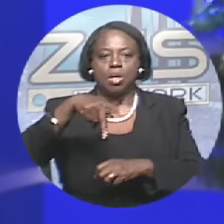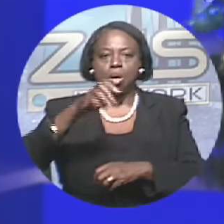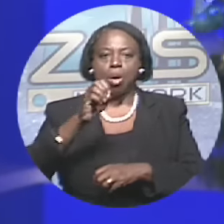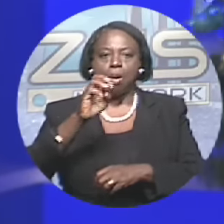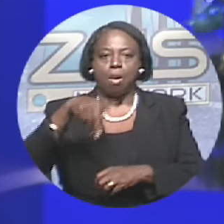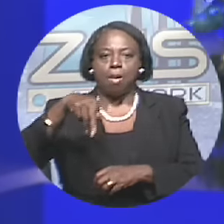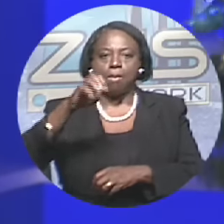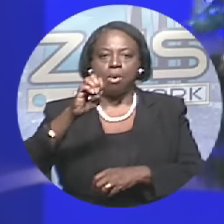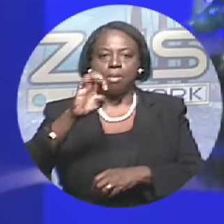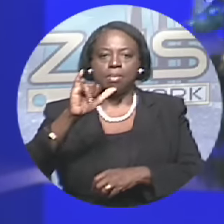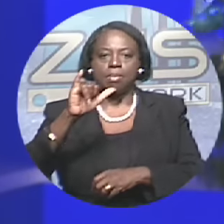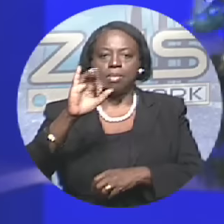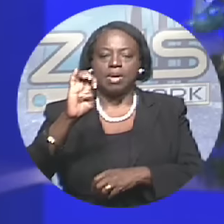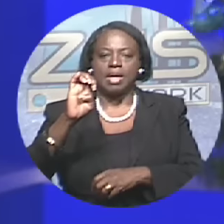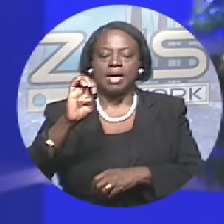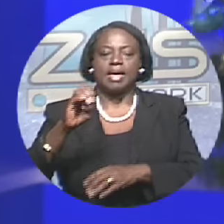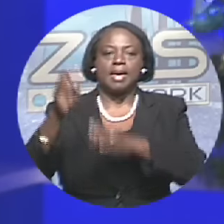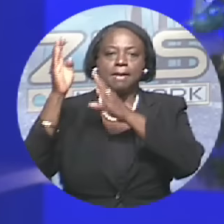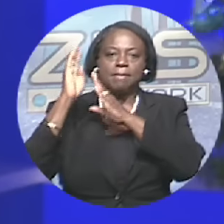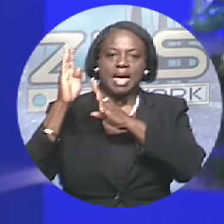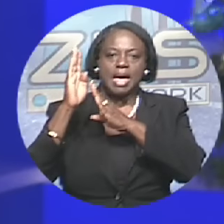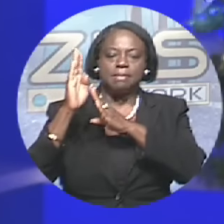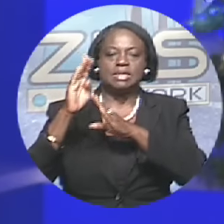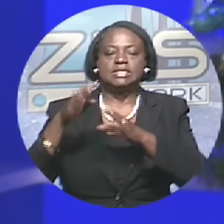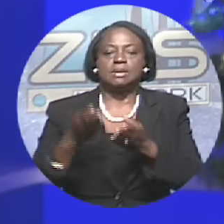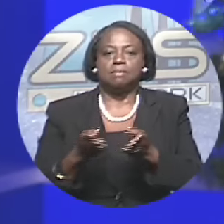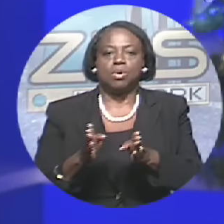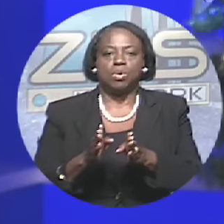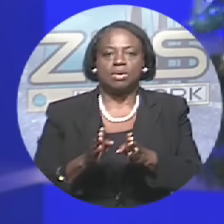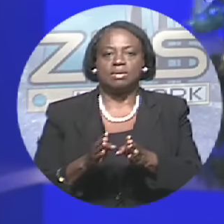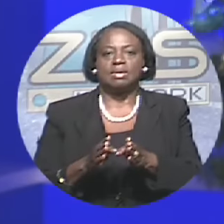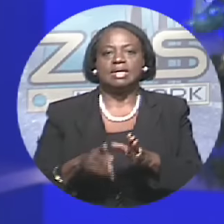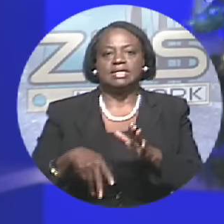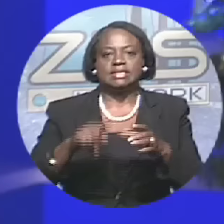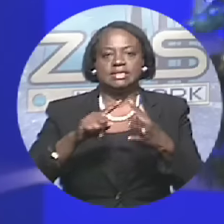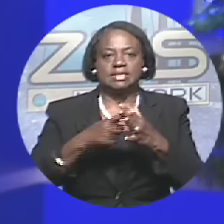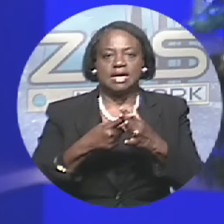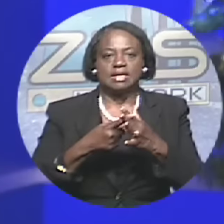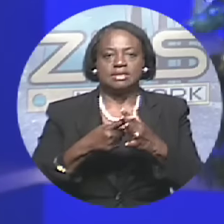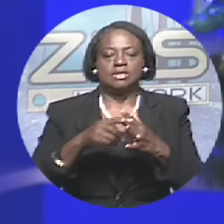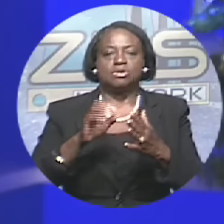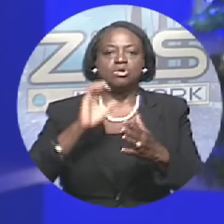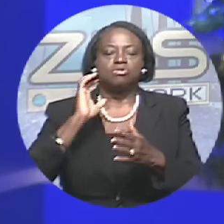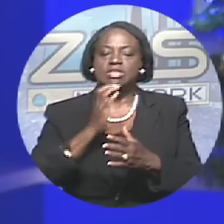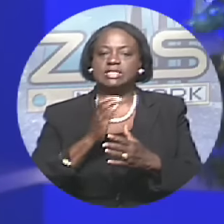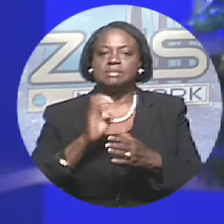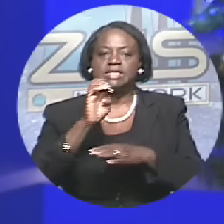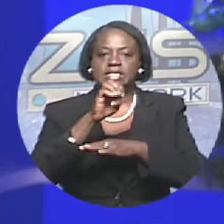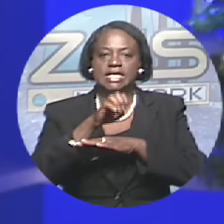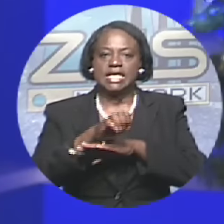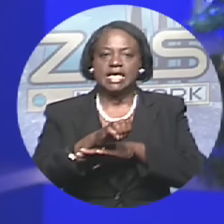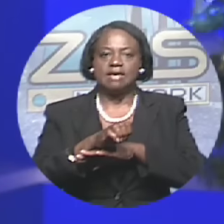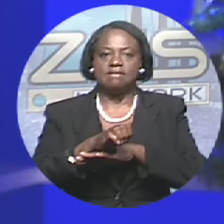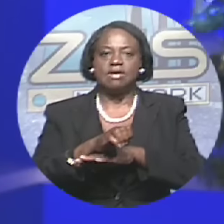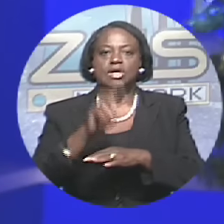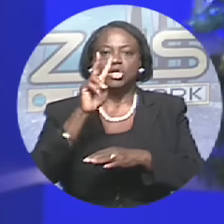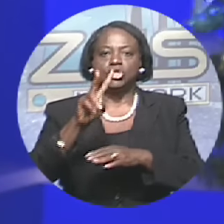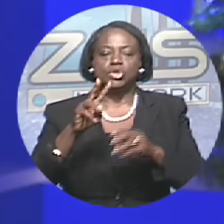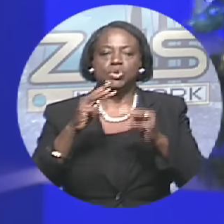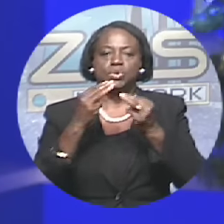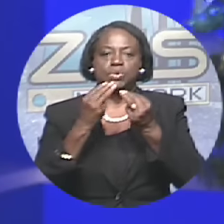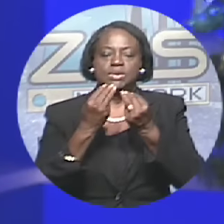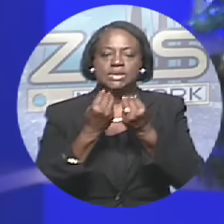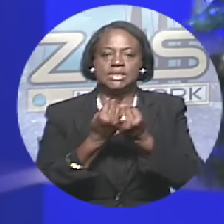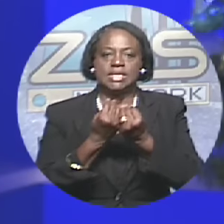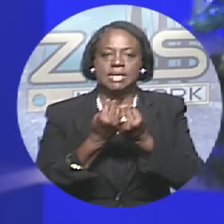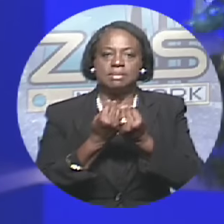Bowl. Kickoff is at noon on Christmas Eve at the Thomas A. Robinson National Stadium. The two teams meeting on the gridiron are Middle Tennessee